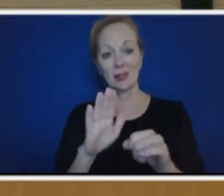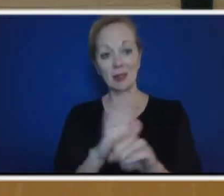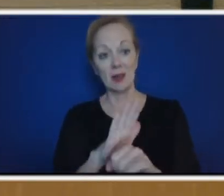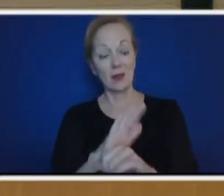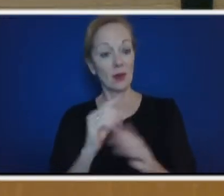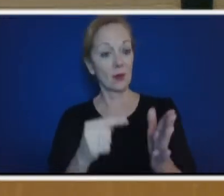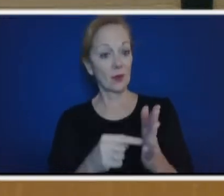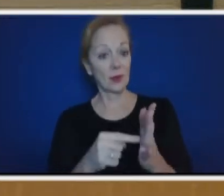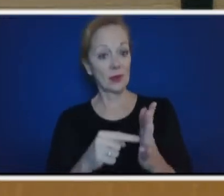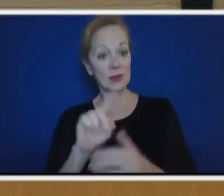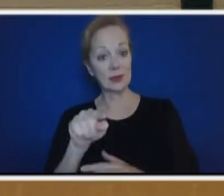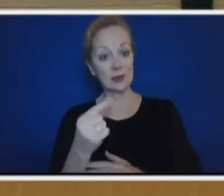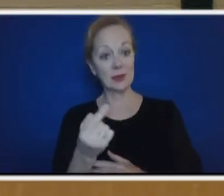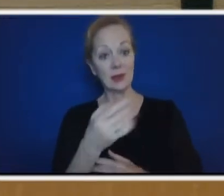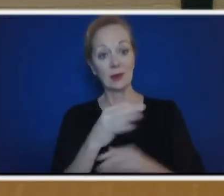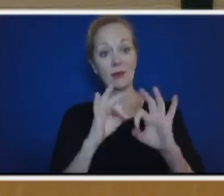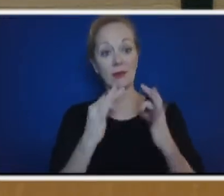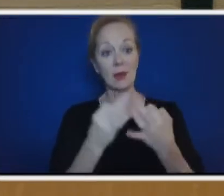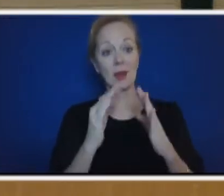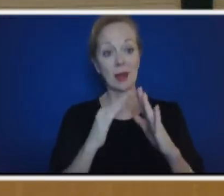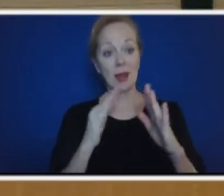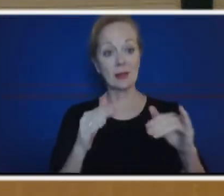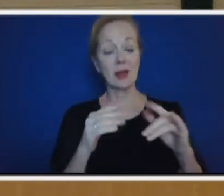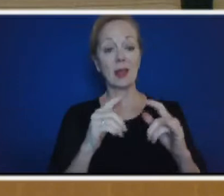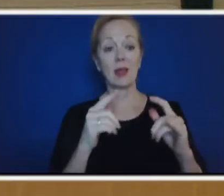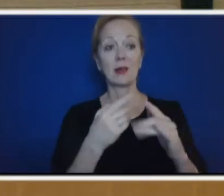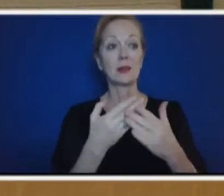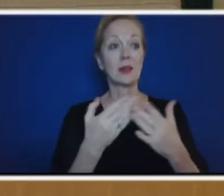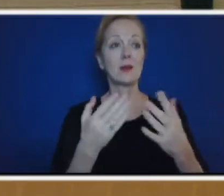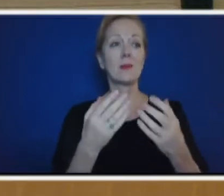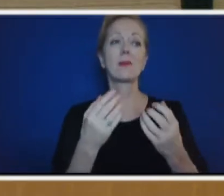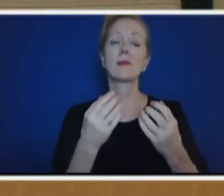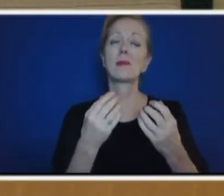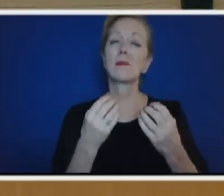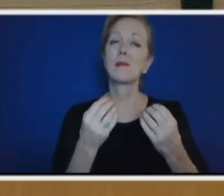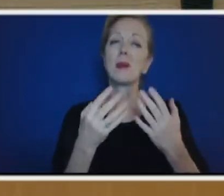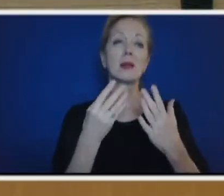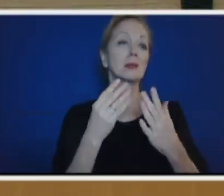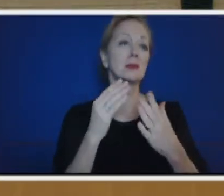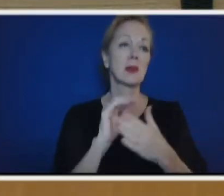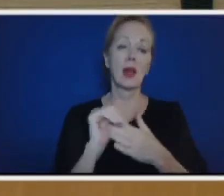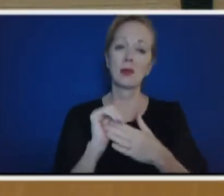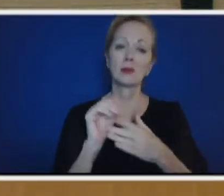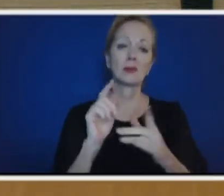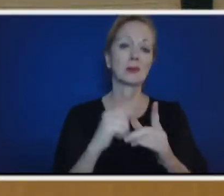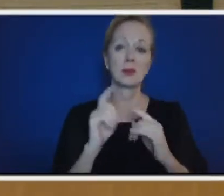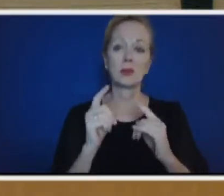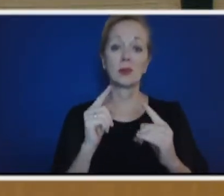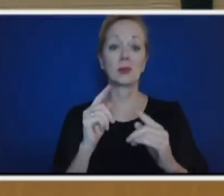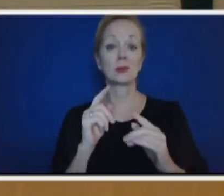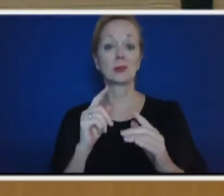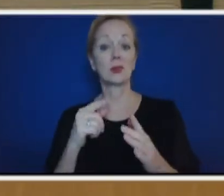affordable single-family housing. A lot of that, millions of dollars that y'all spent, went to rentals.